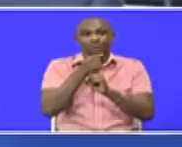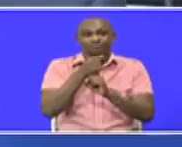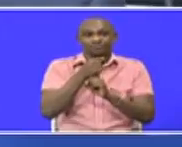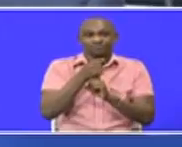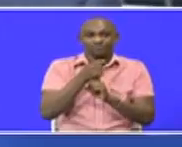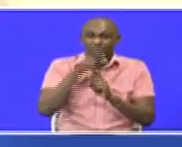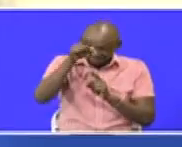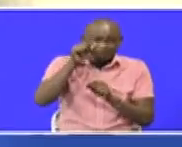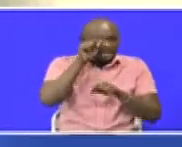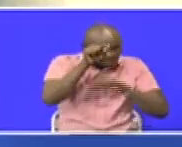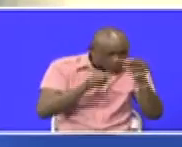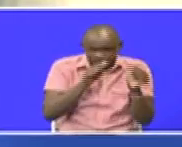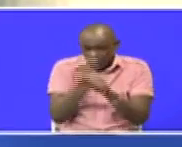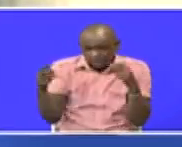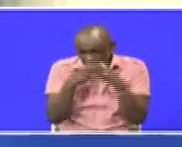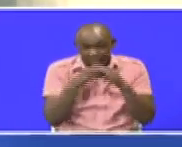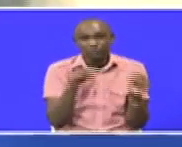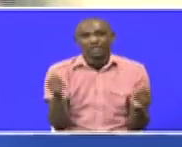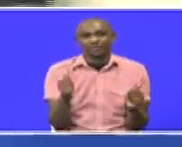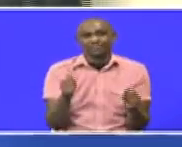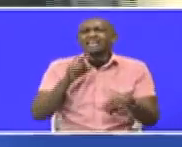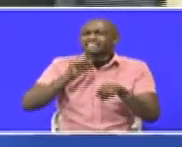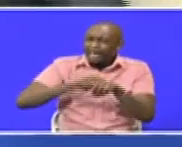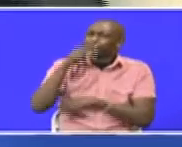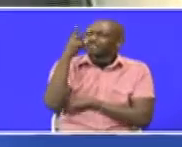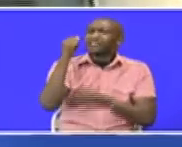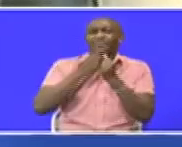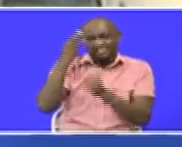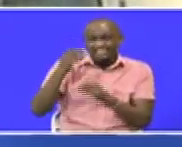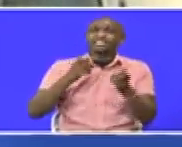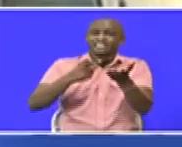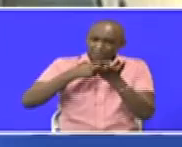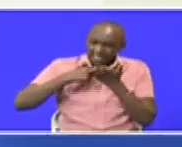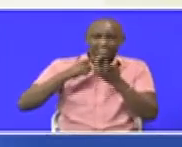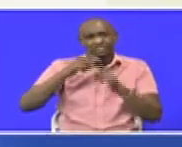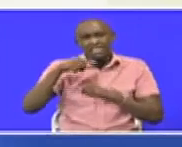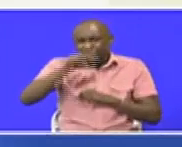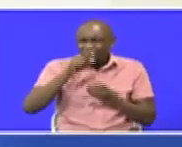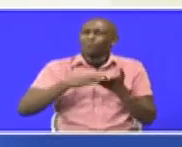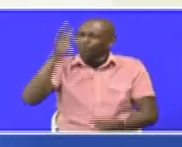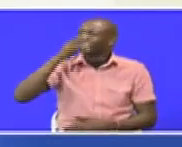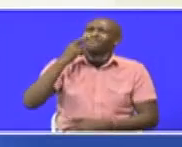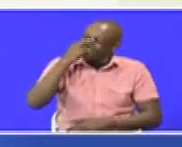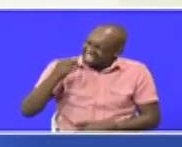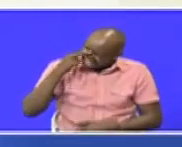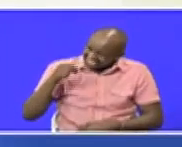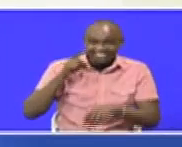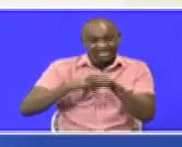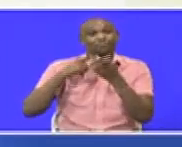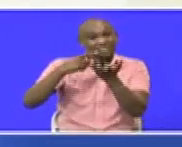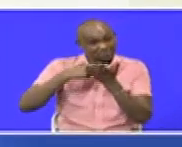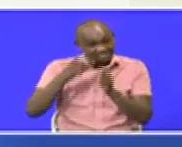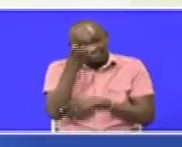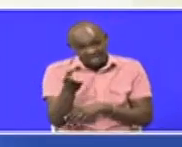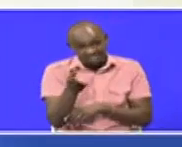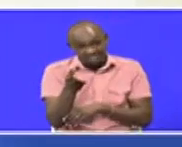his calculations well. During the 2013 presidential debate, he emerged as the most hilarious candidate, but it